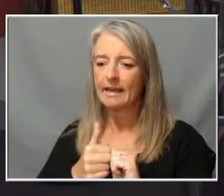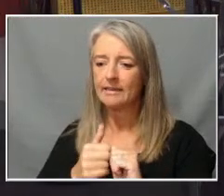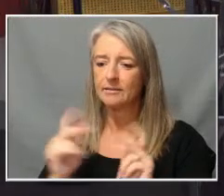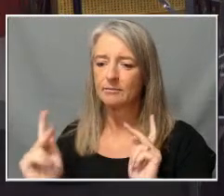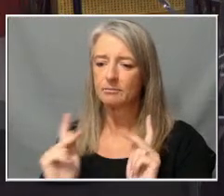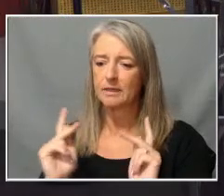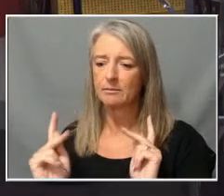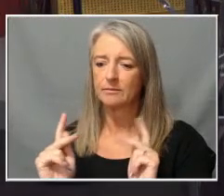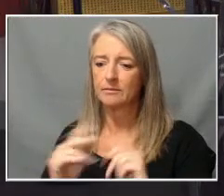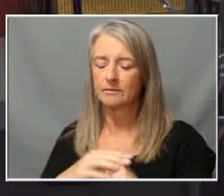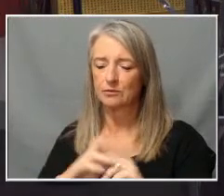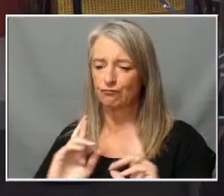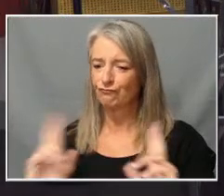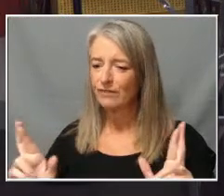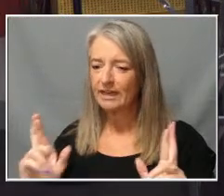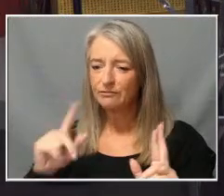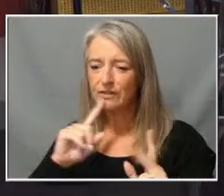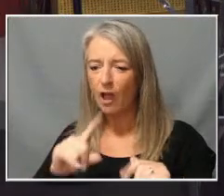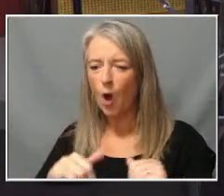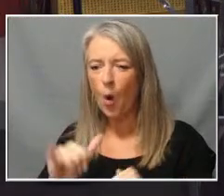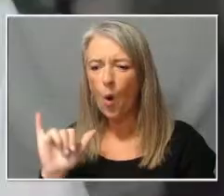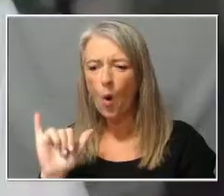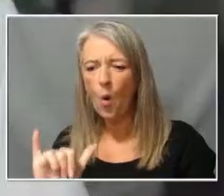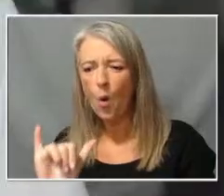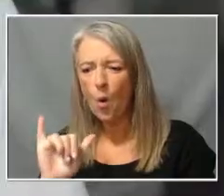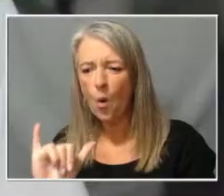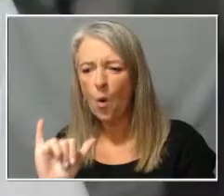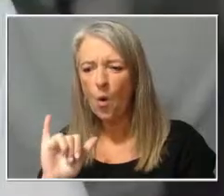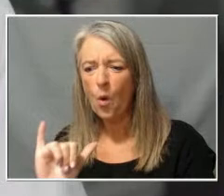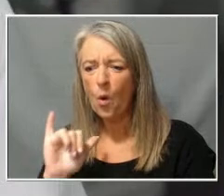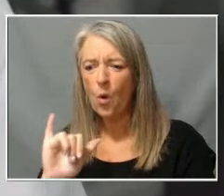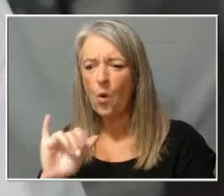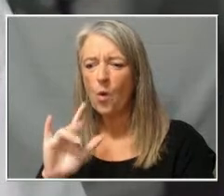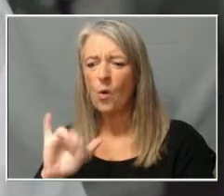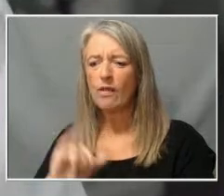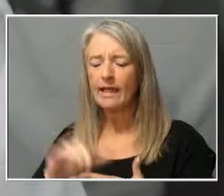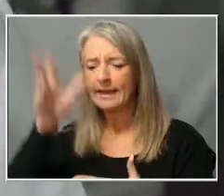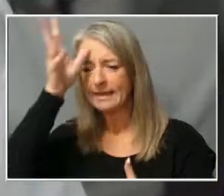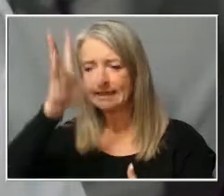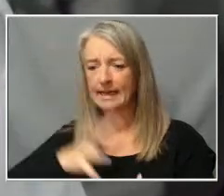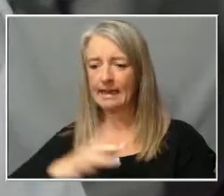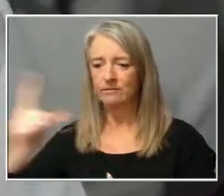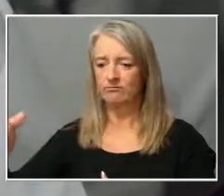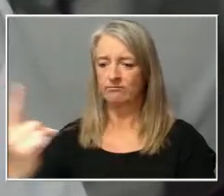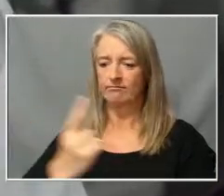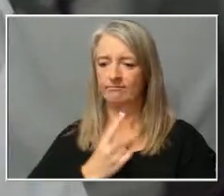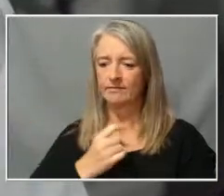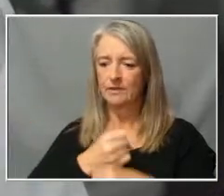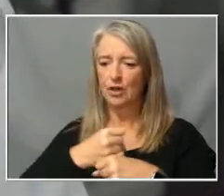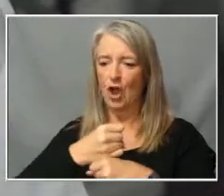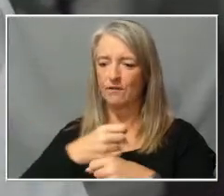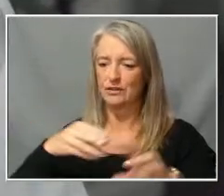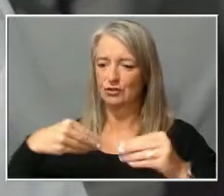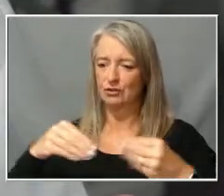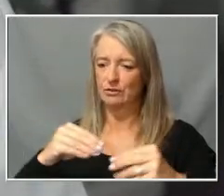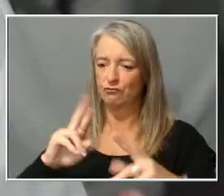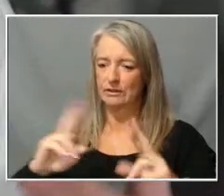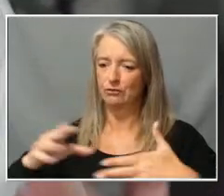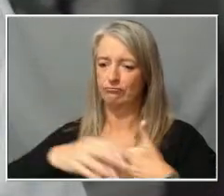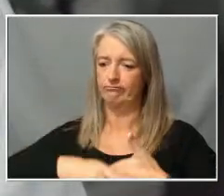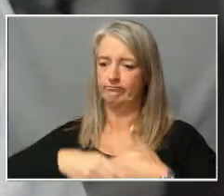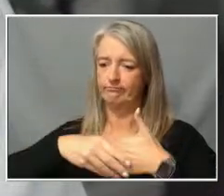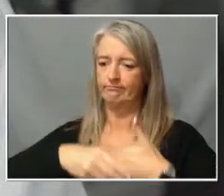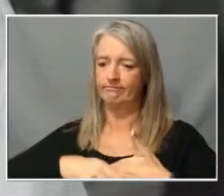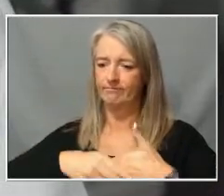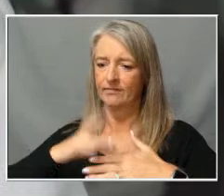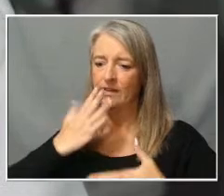it. Everyone's always bummed out. The best was a guy came up to me as I came out of a coffee shop, just ready to shake my hand, and then he said,